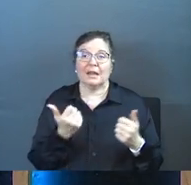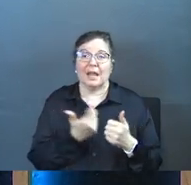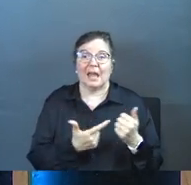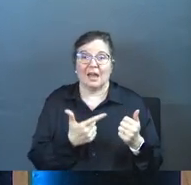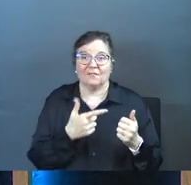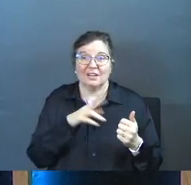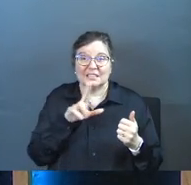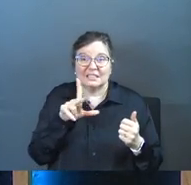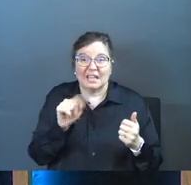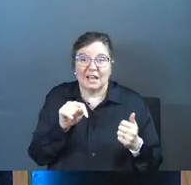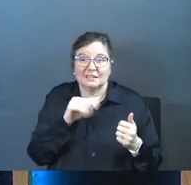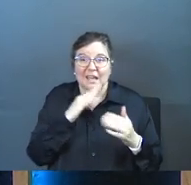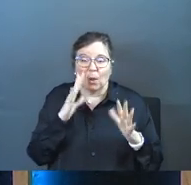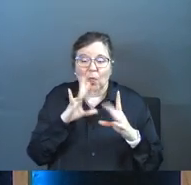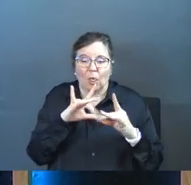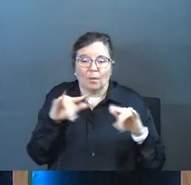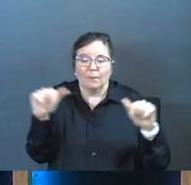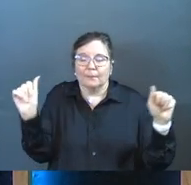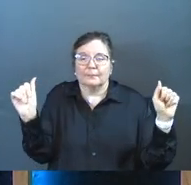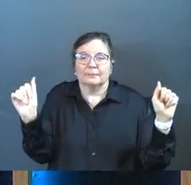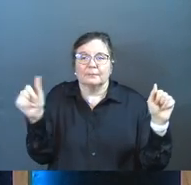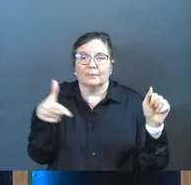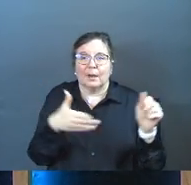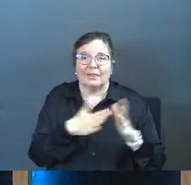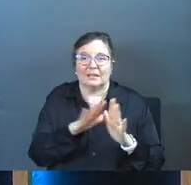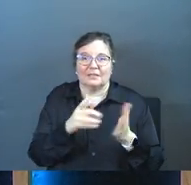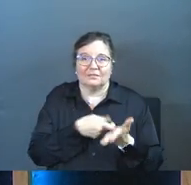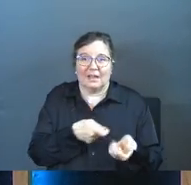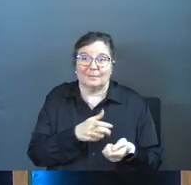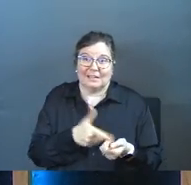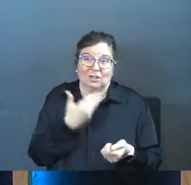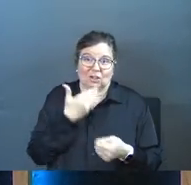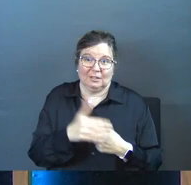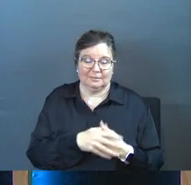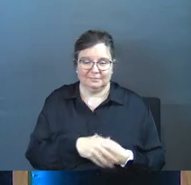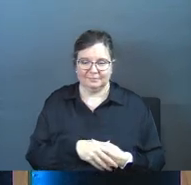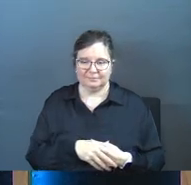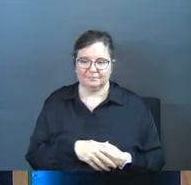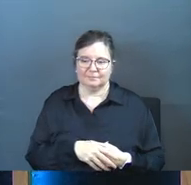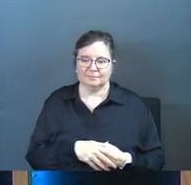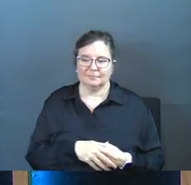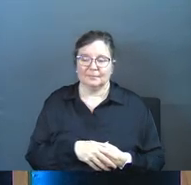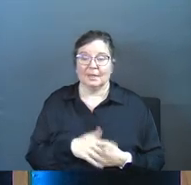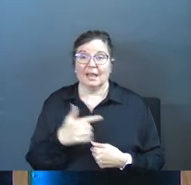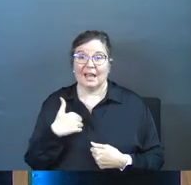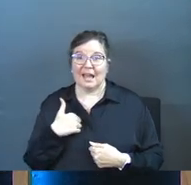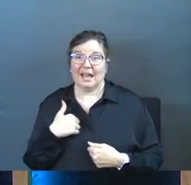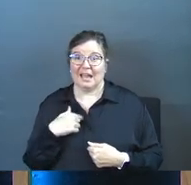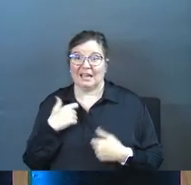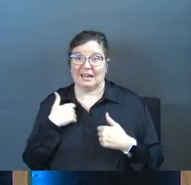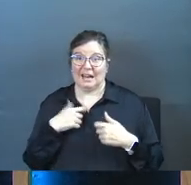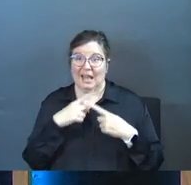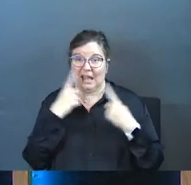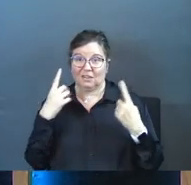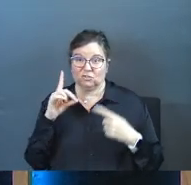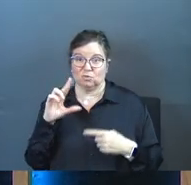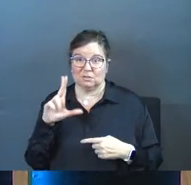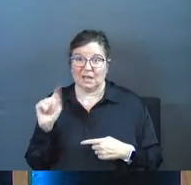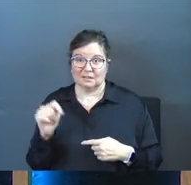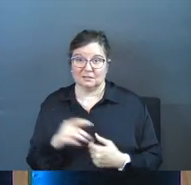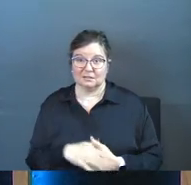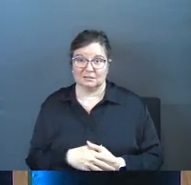every speck of dust in your entire house will be removed by this vacuum. It's just that good. And I had an allergy to